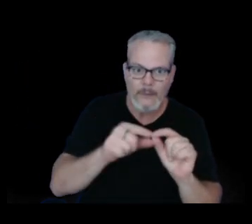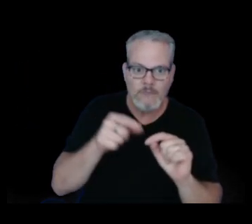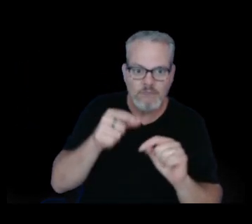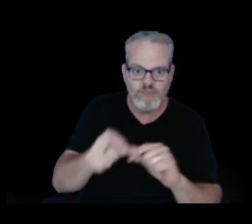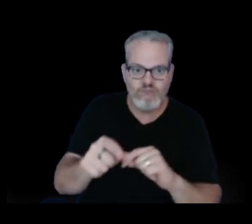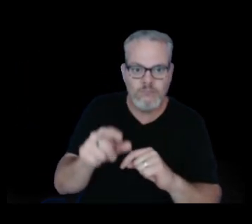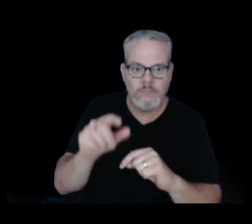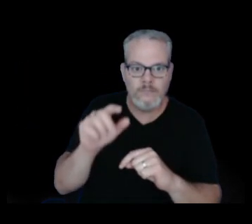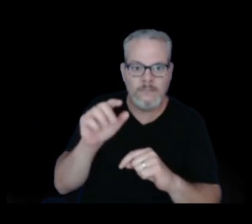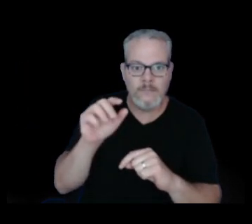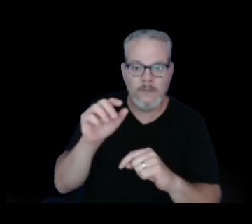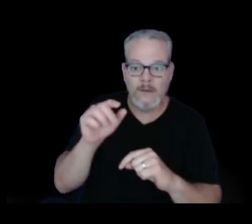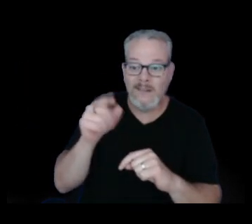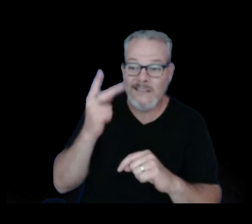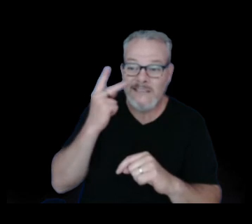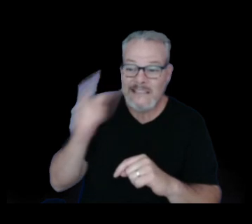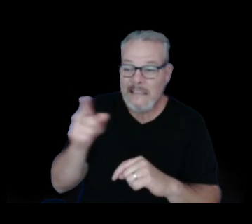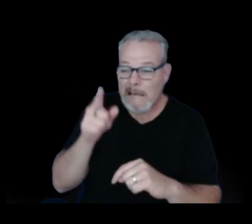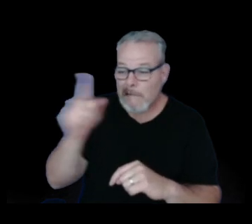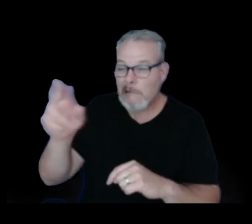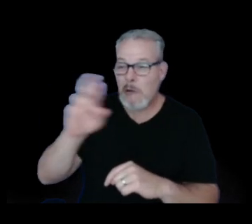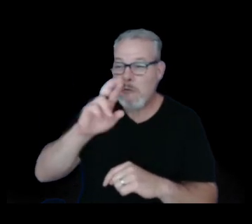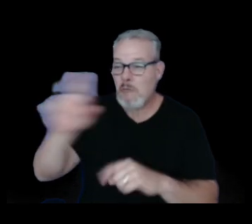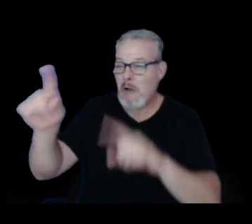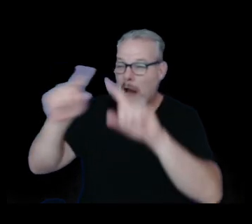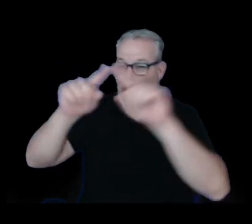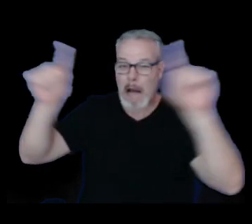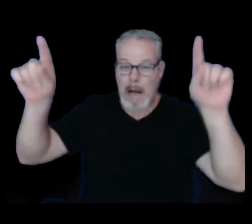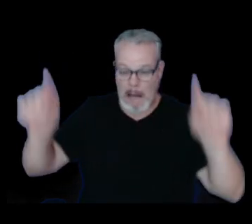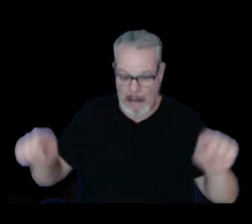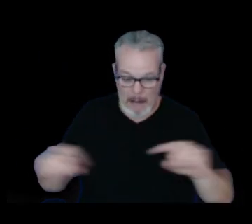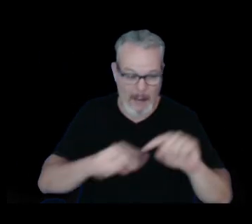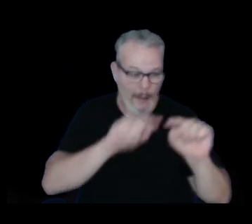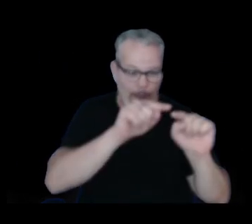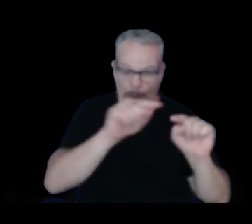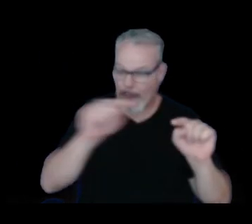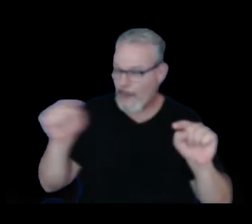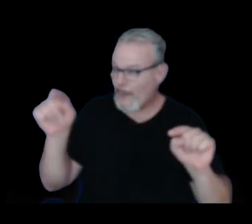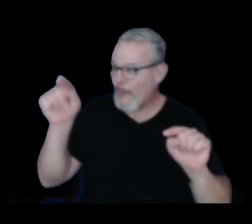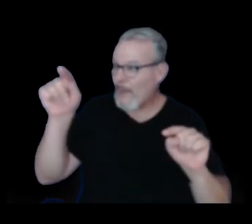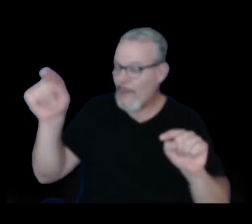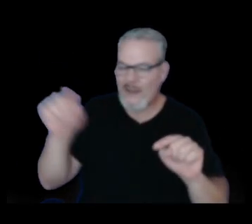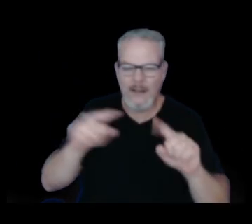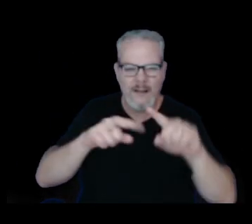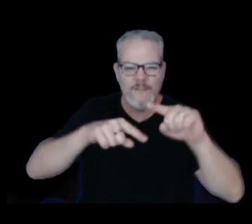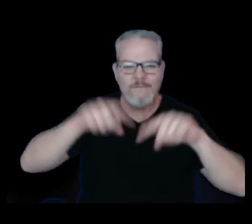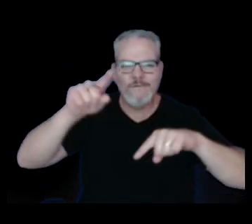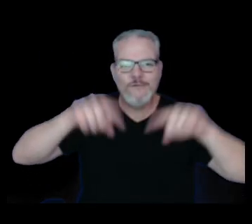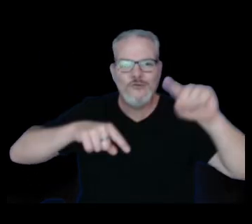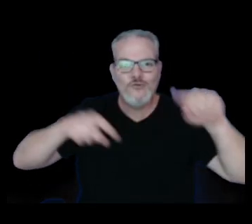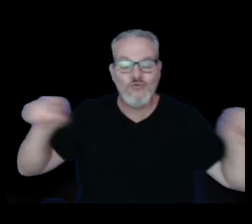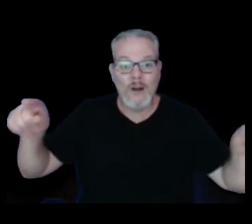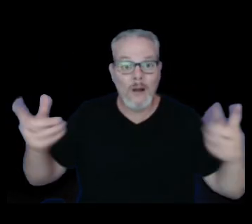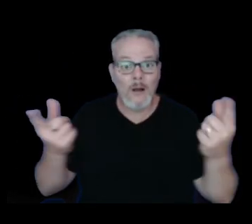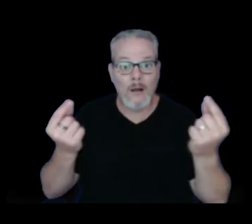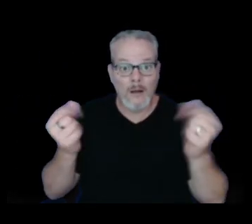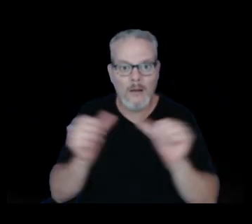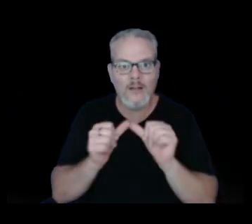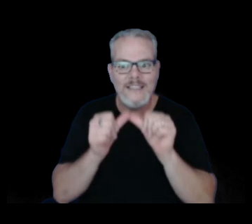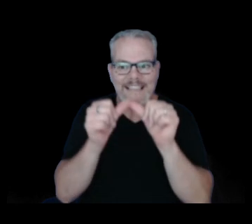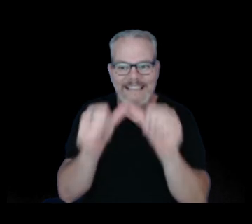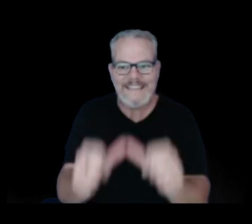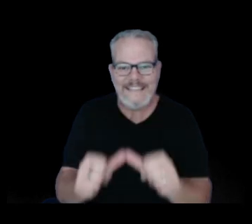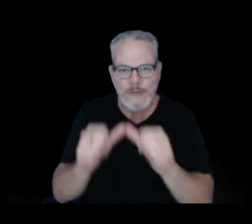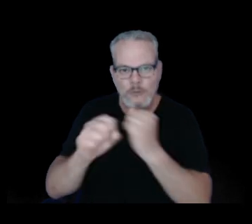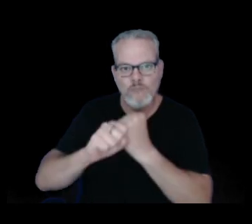here at the far right end that there's some variation, but it also has continued overall to expand, right? Showing the sides